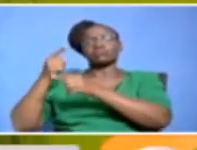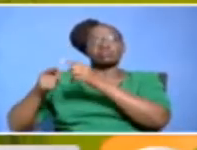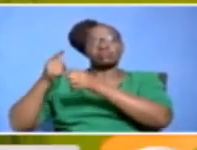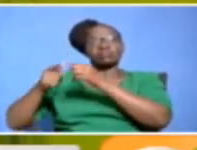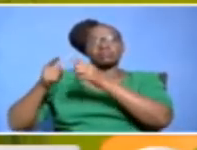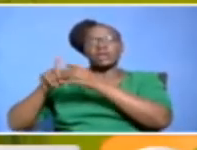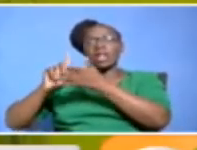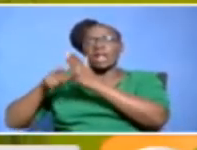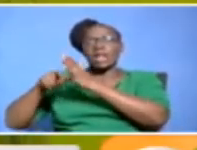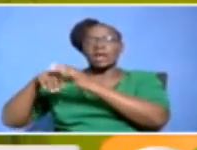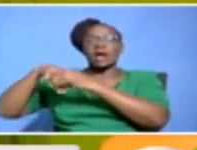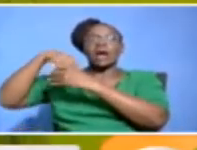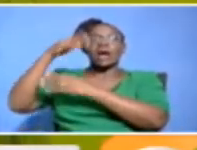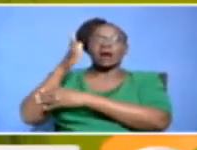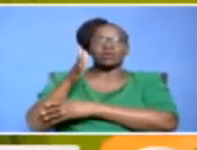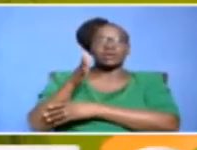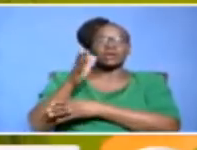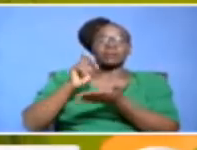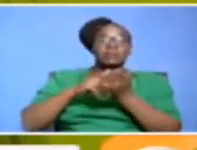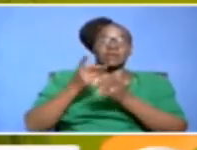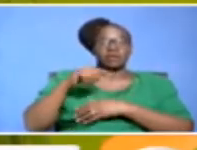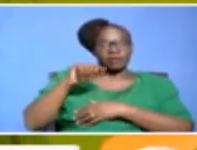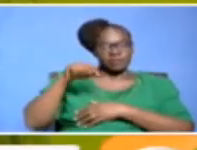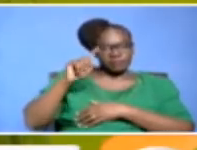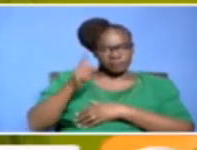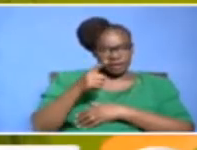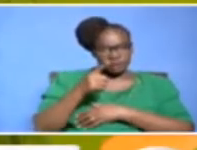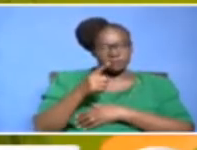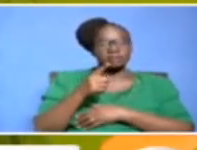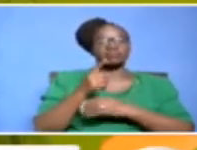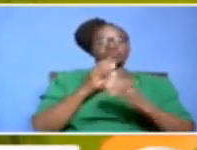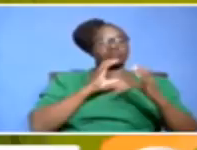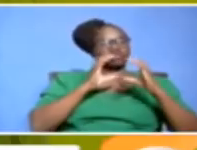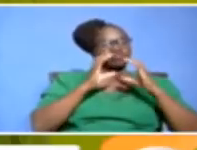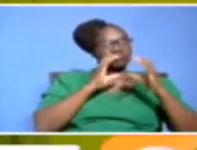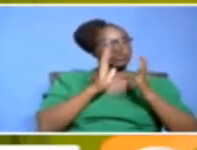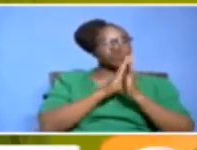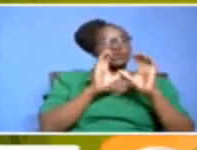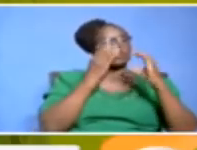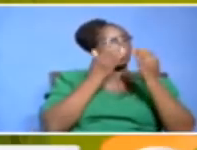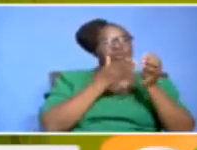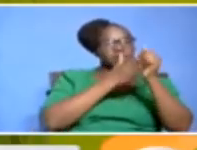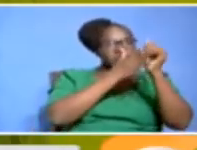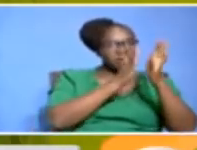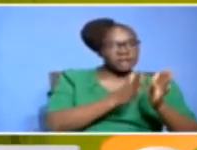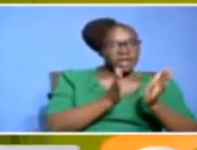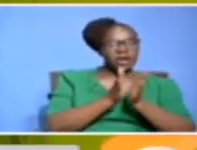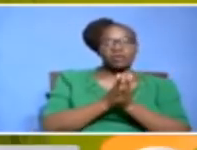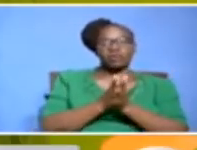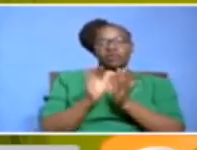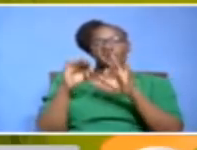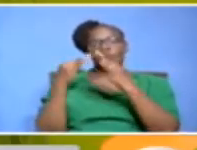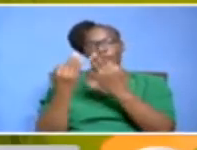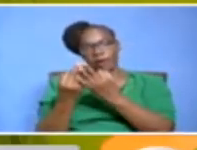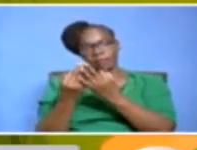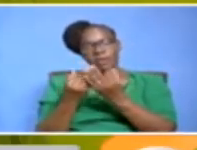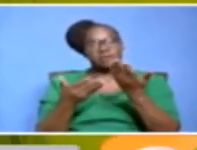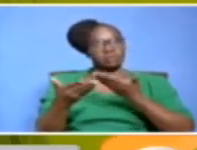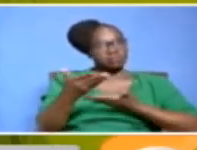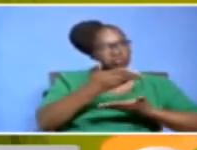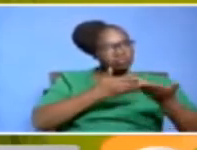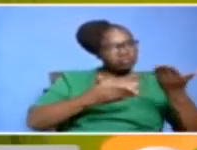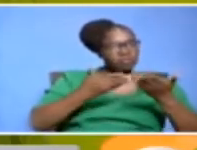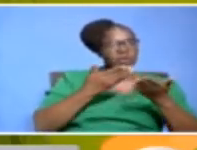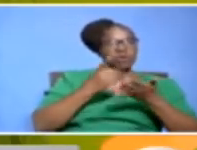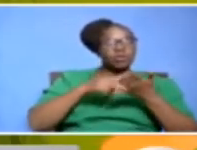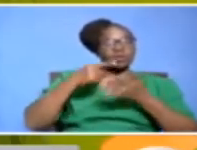is a meeting between the community leaders, the law enforcement agencies, and the child and their family. Because what we've realized, especially in